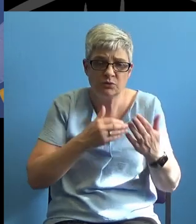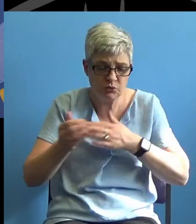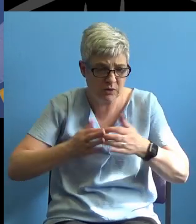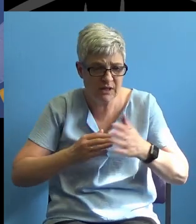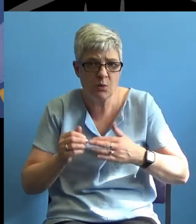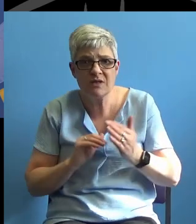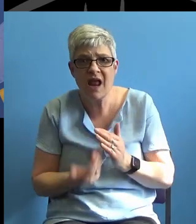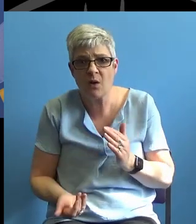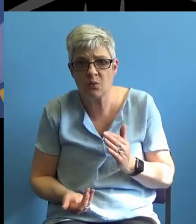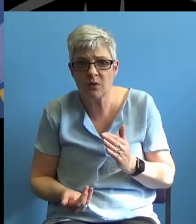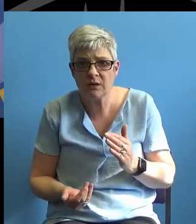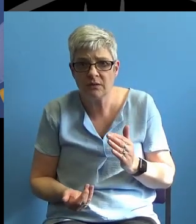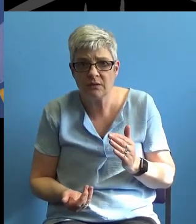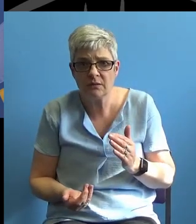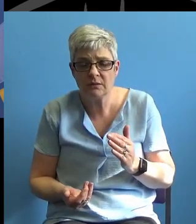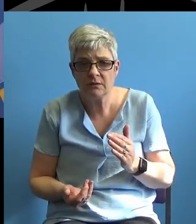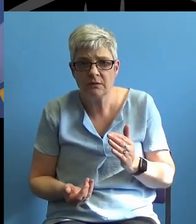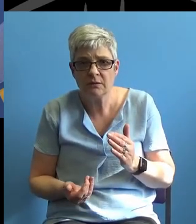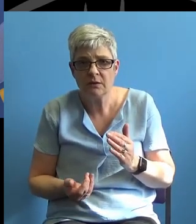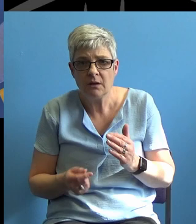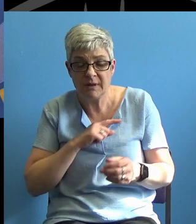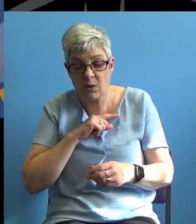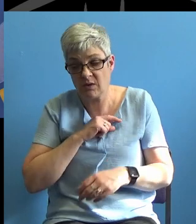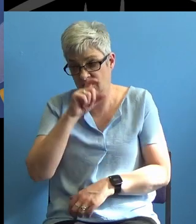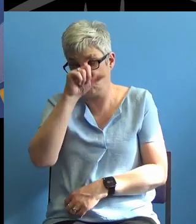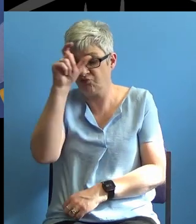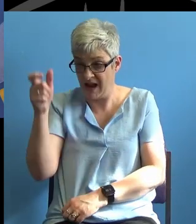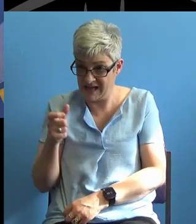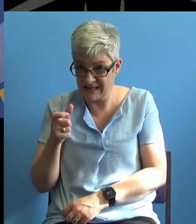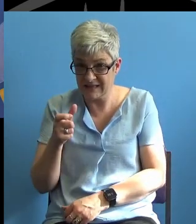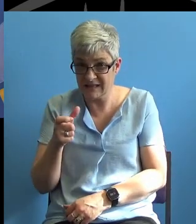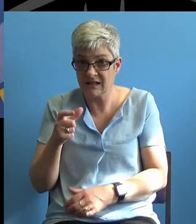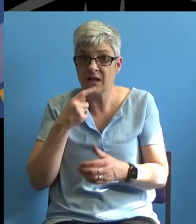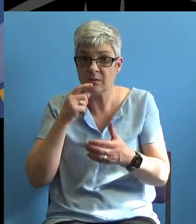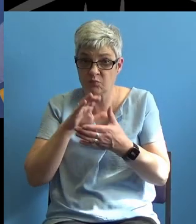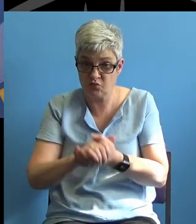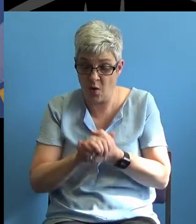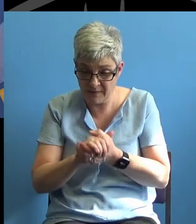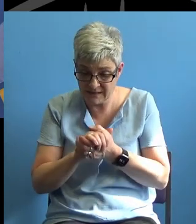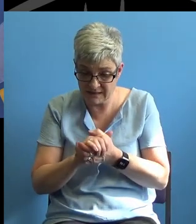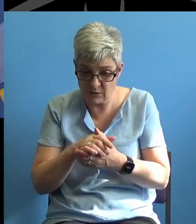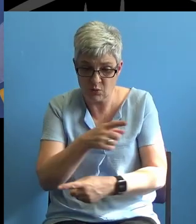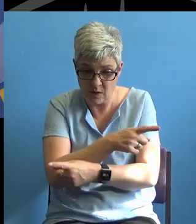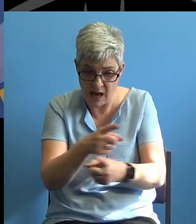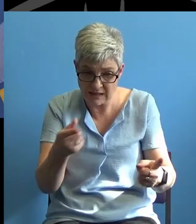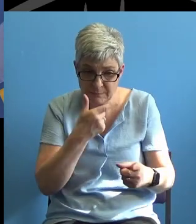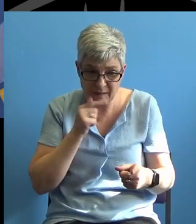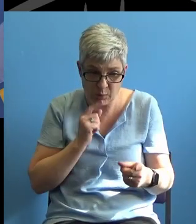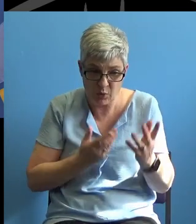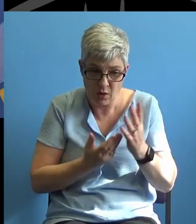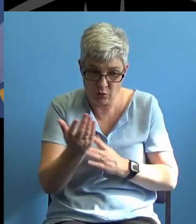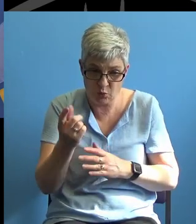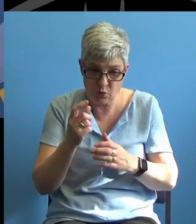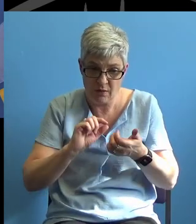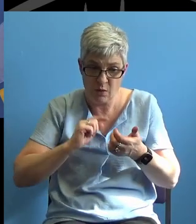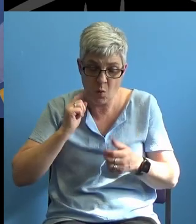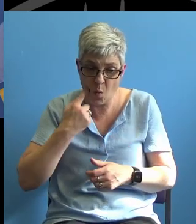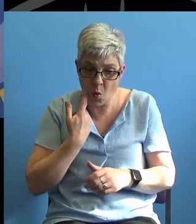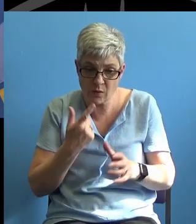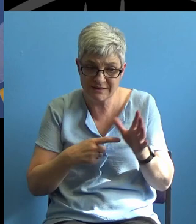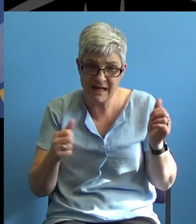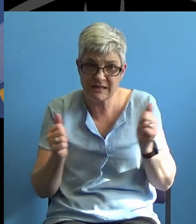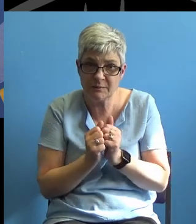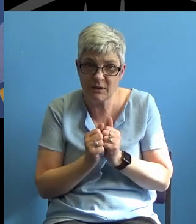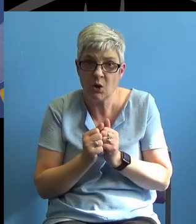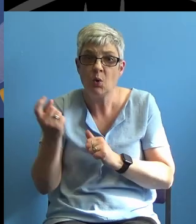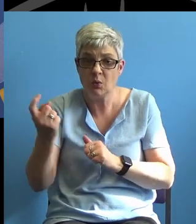For the Christ who was promised to his people through the Old Testament prophets and who